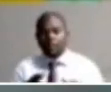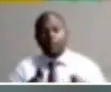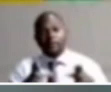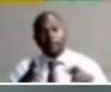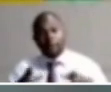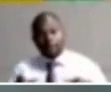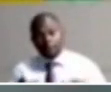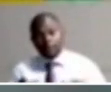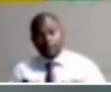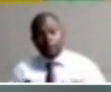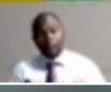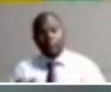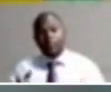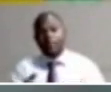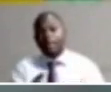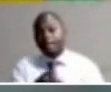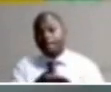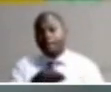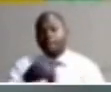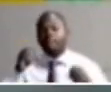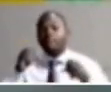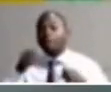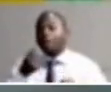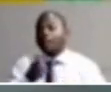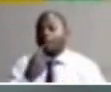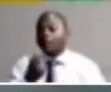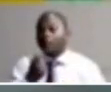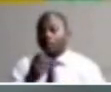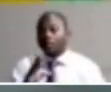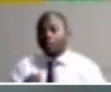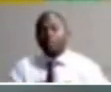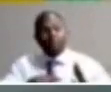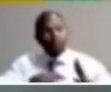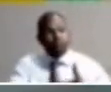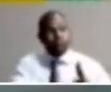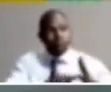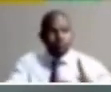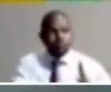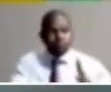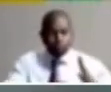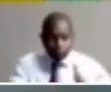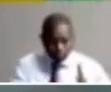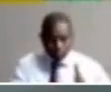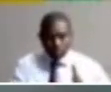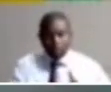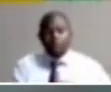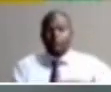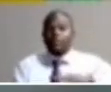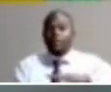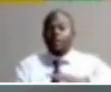risk of the bitter medicine of maximum restrictions for a limited time